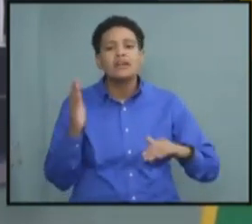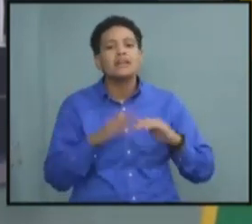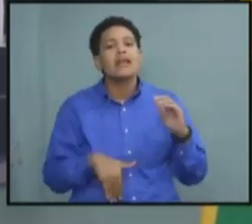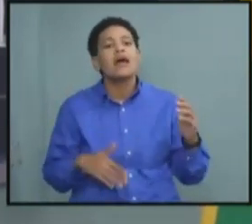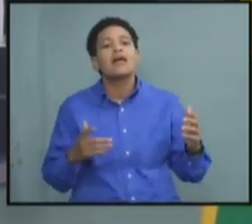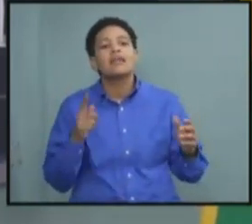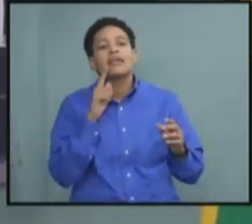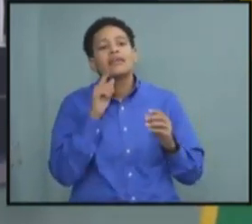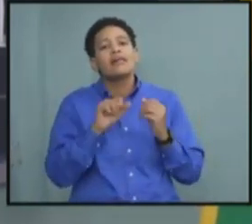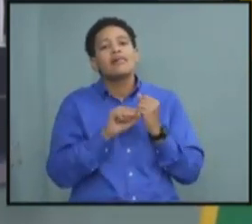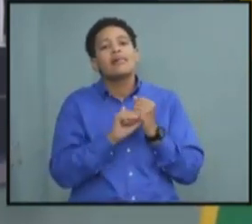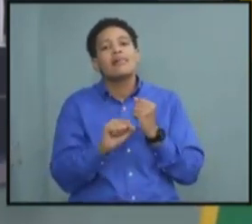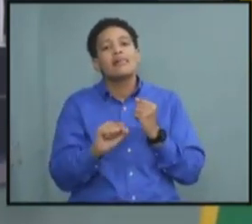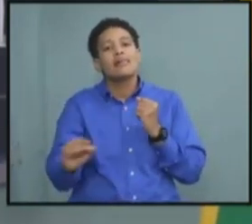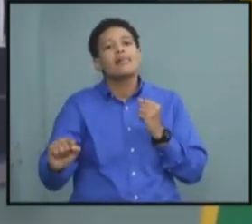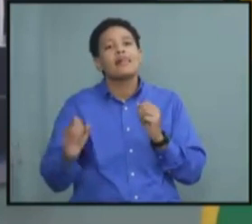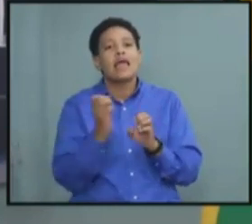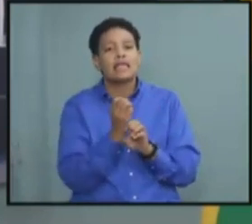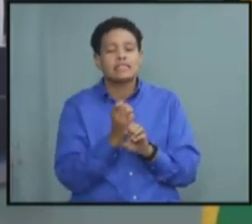to delay the exam.